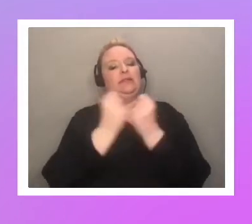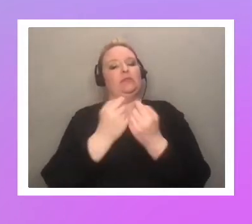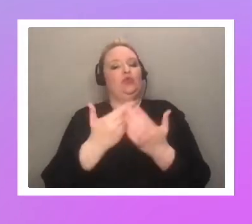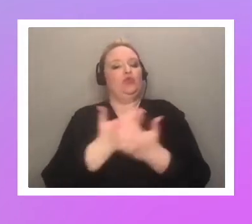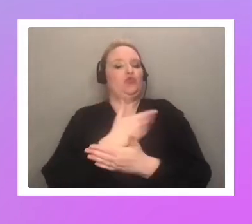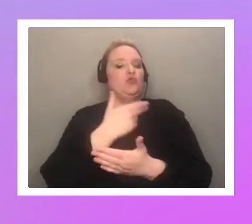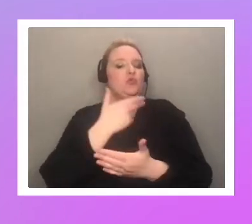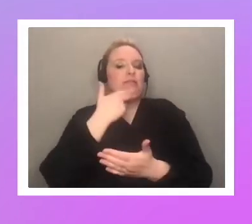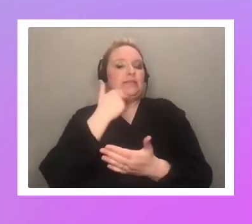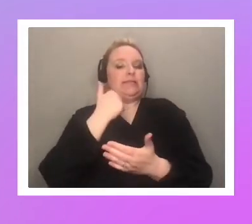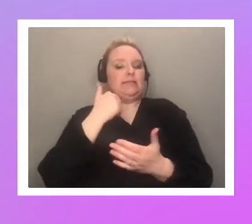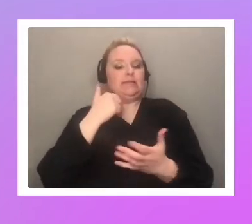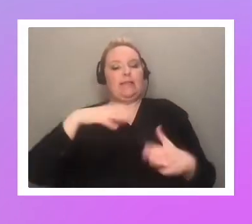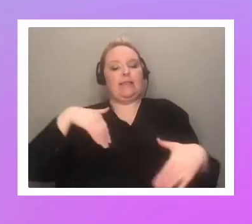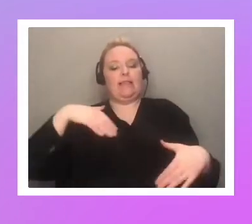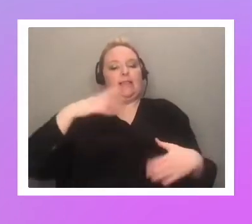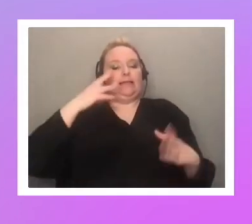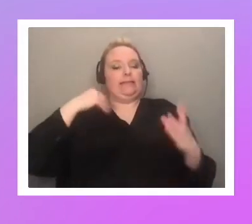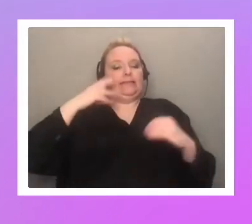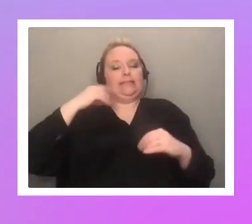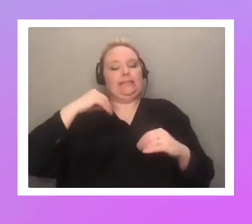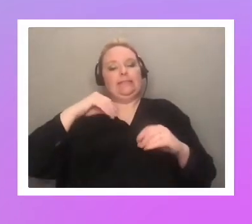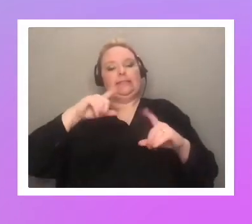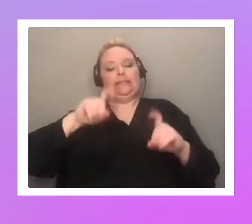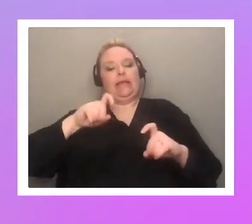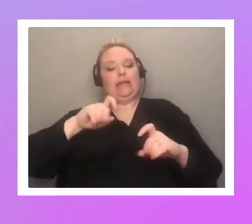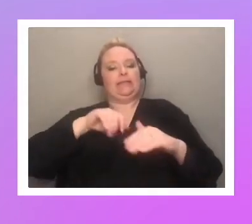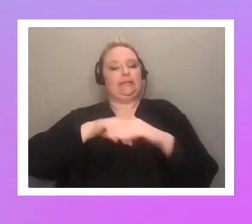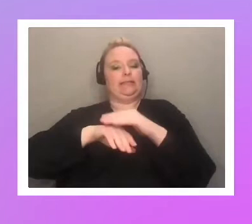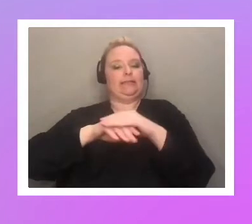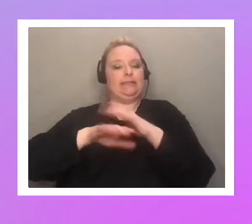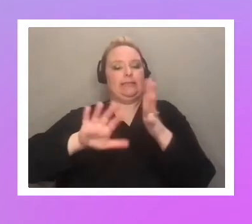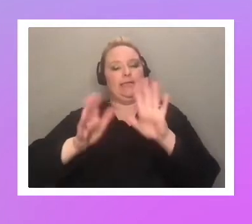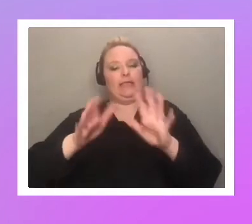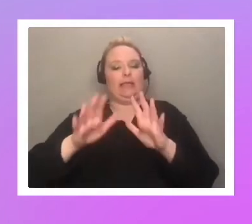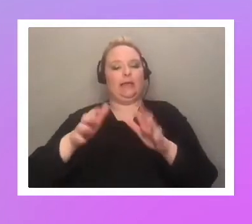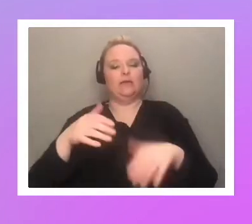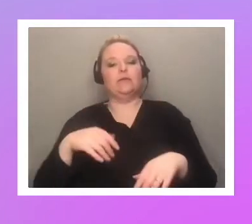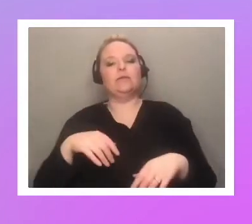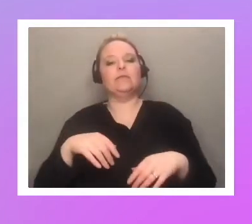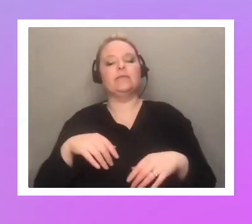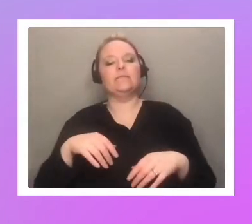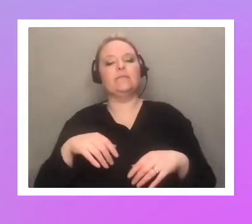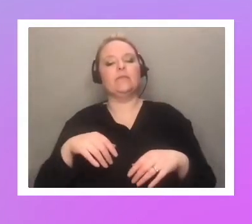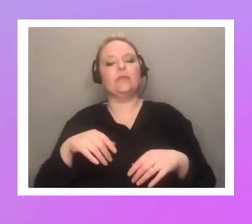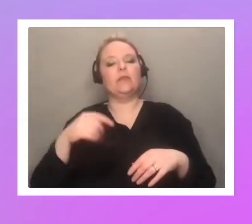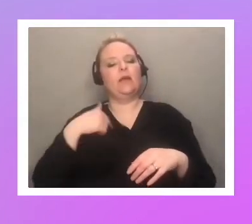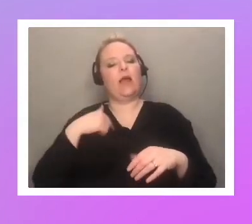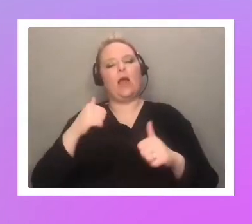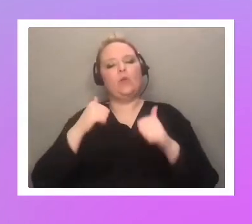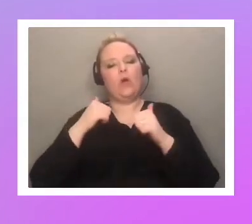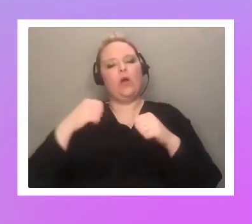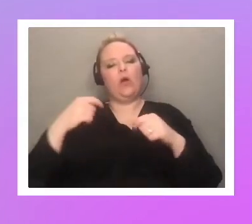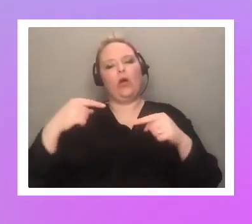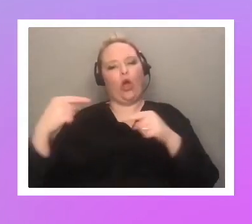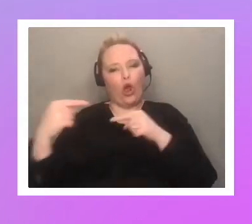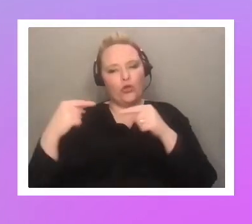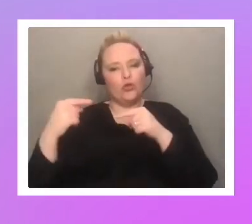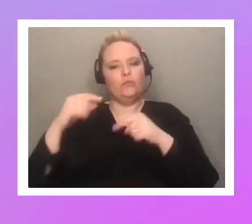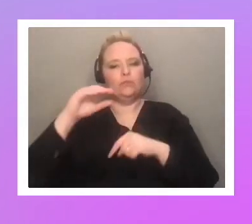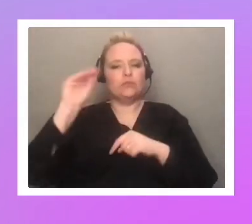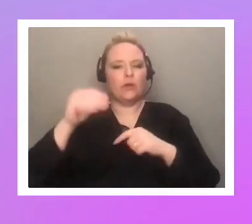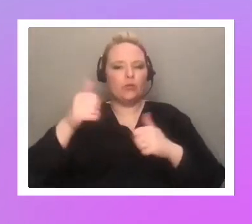doing accessibility in general. I'm not going to fight about percents. I think just